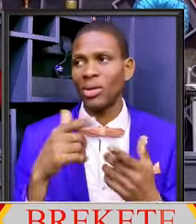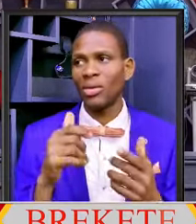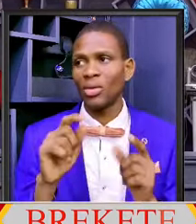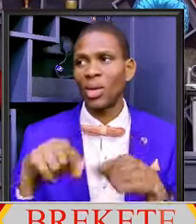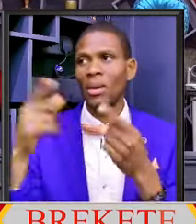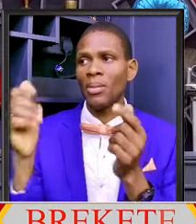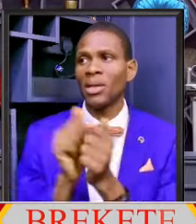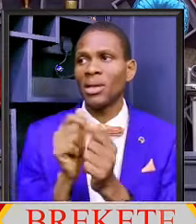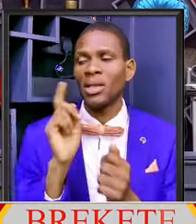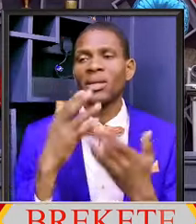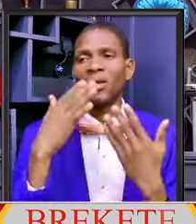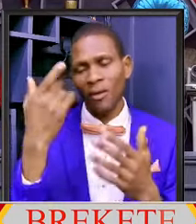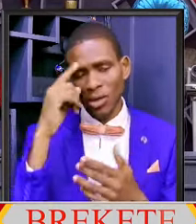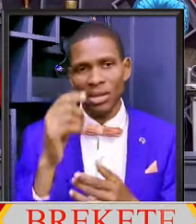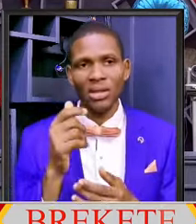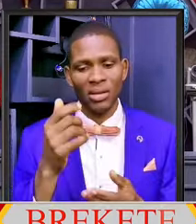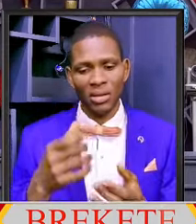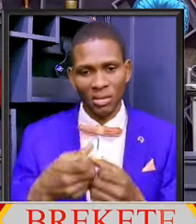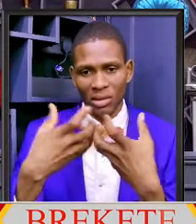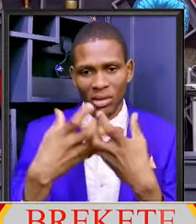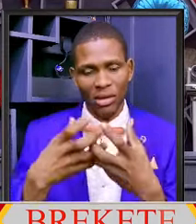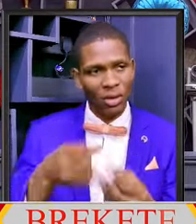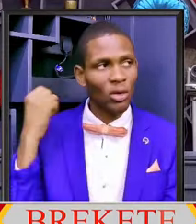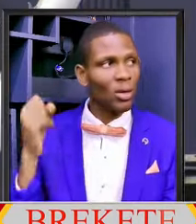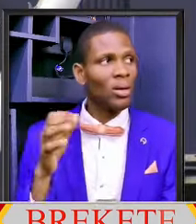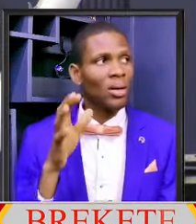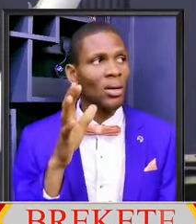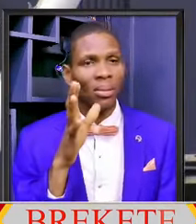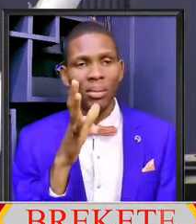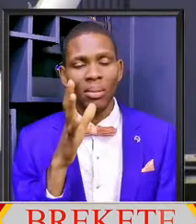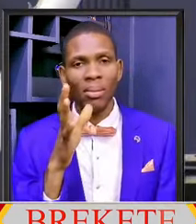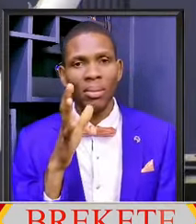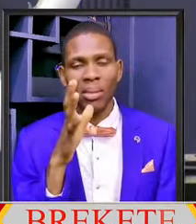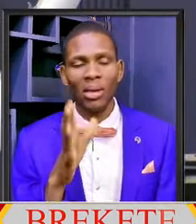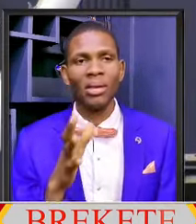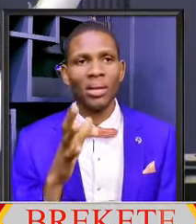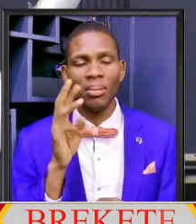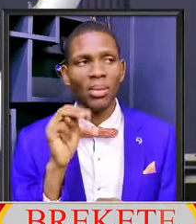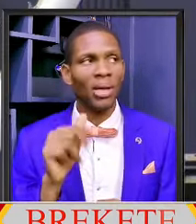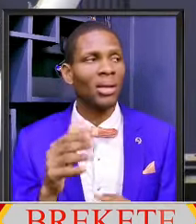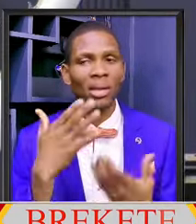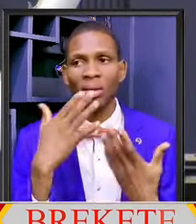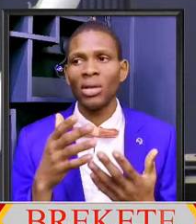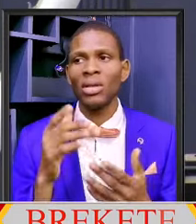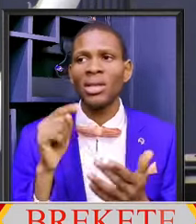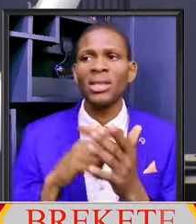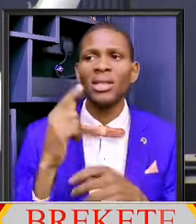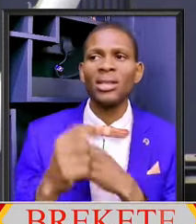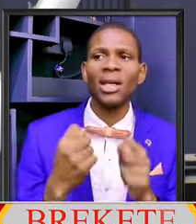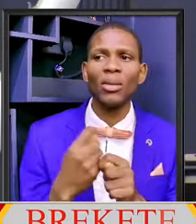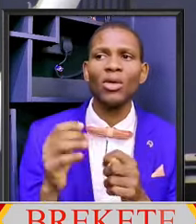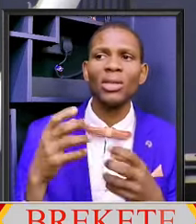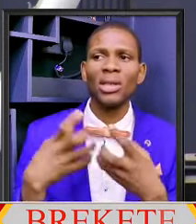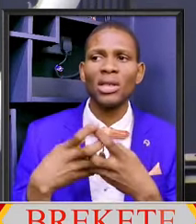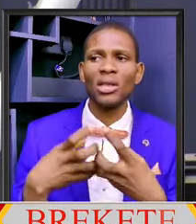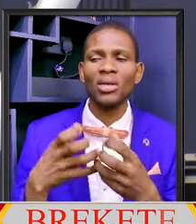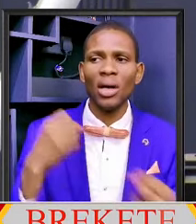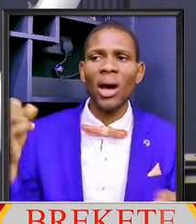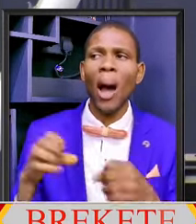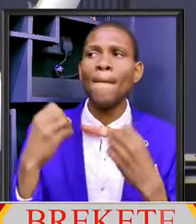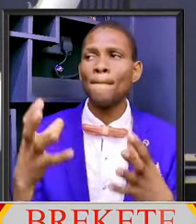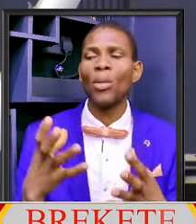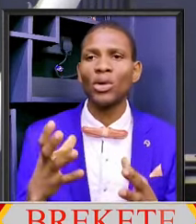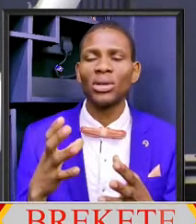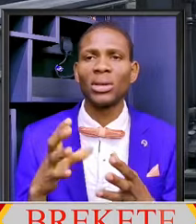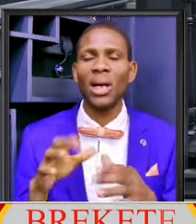Happiness. Thank you for the generator, ma. Yes, thank you. But wait, this type of generator where you bring, how much then they sell on? And how